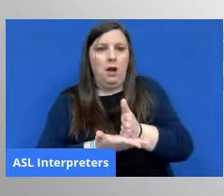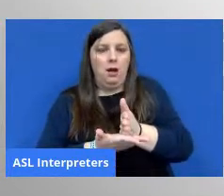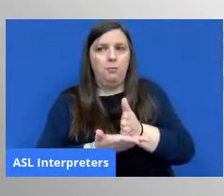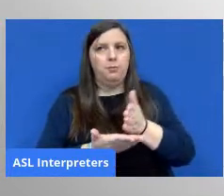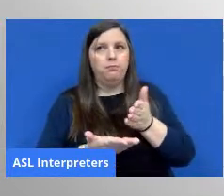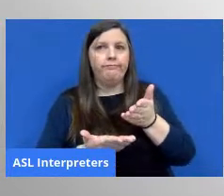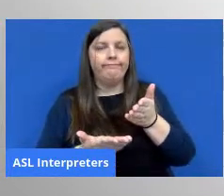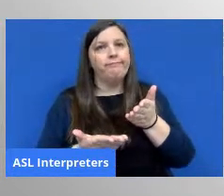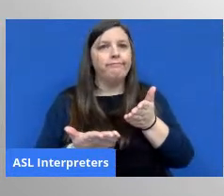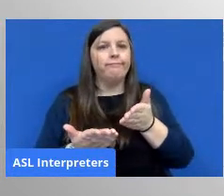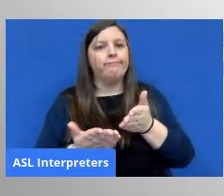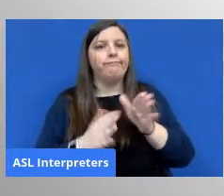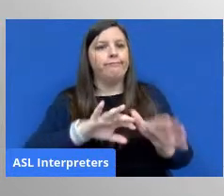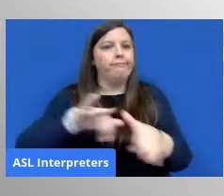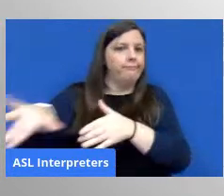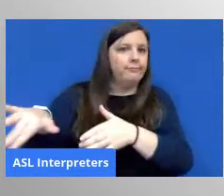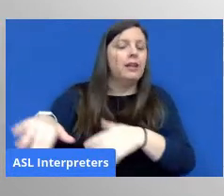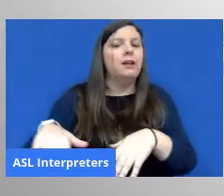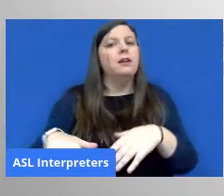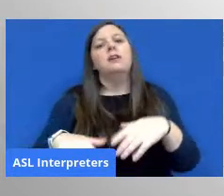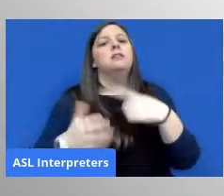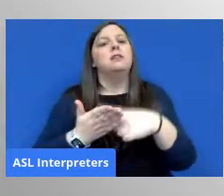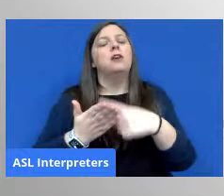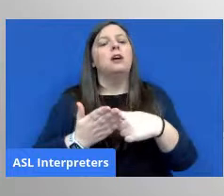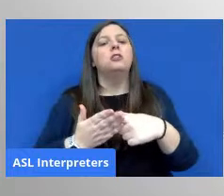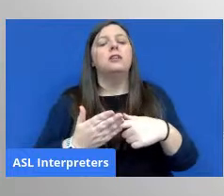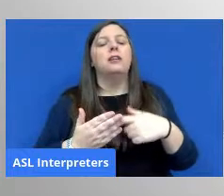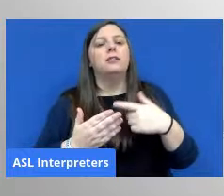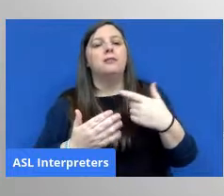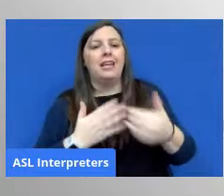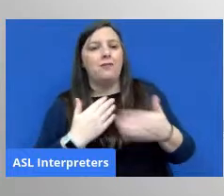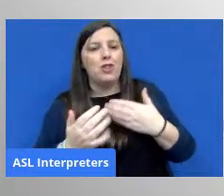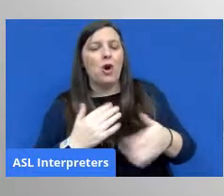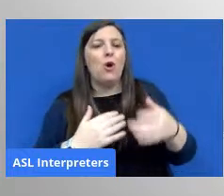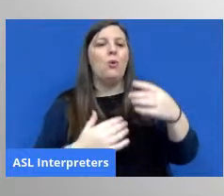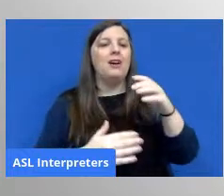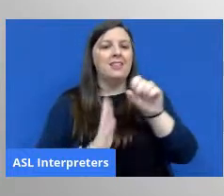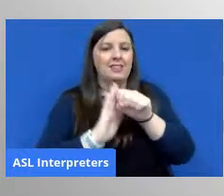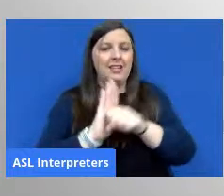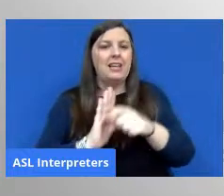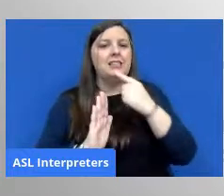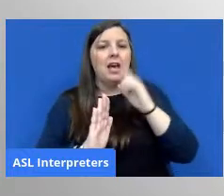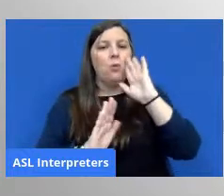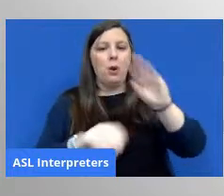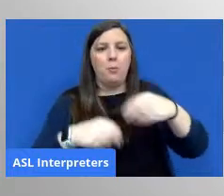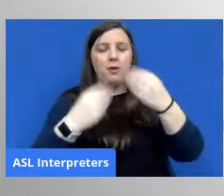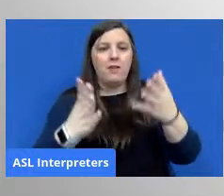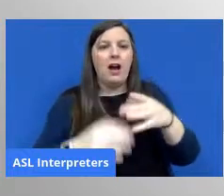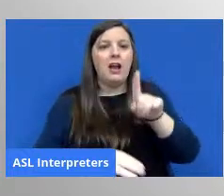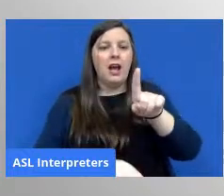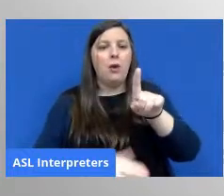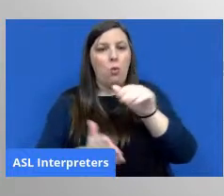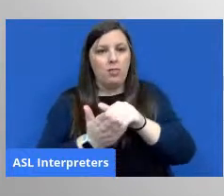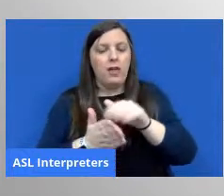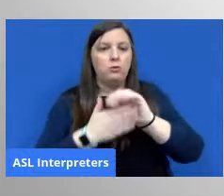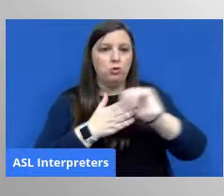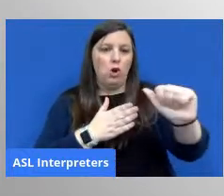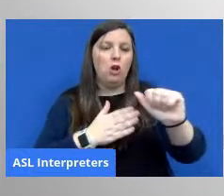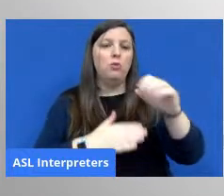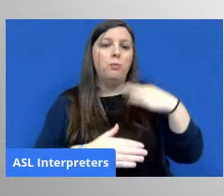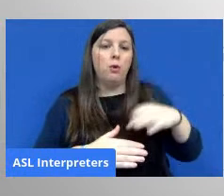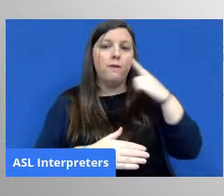now offered or said that they're going to provide a $1,000 bonus to all staff. We will continue